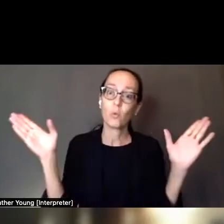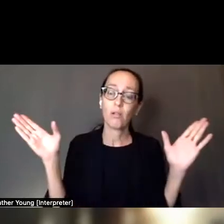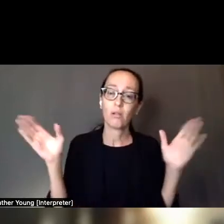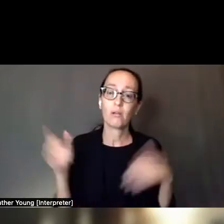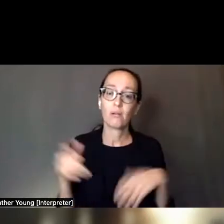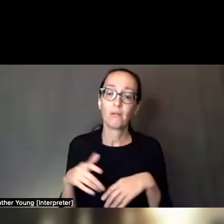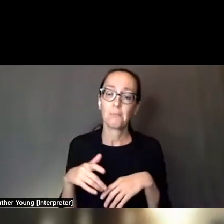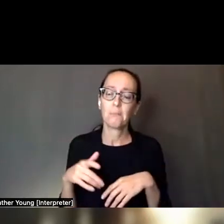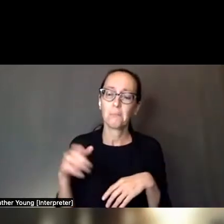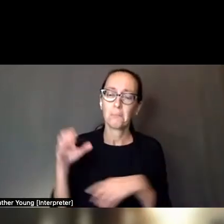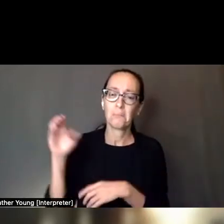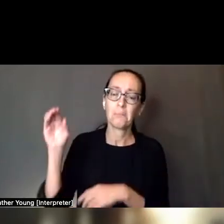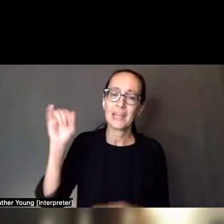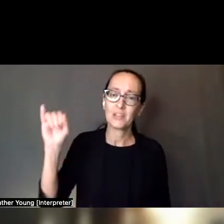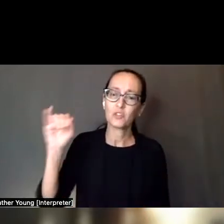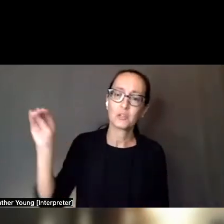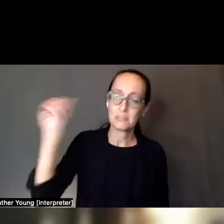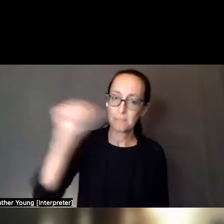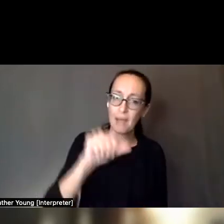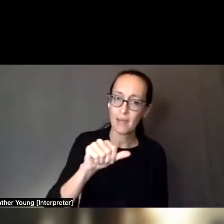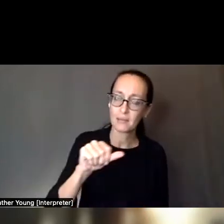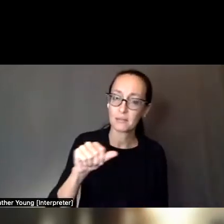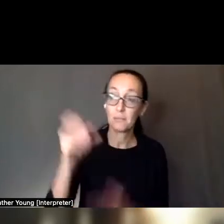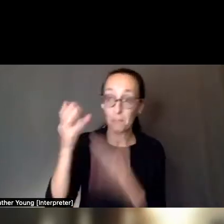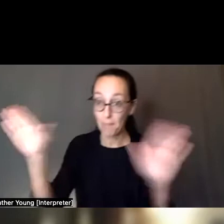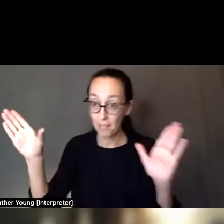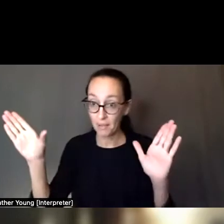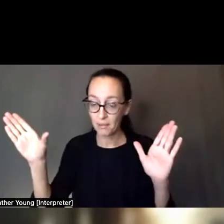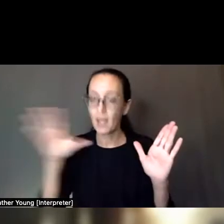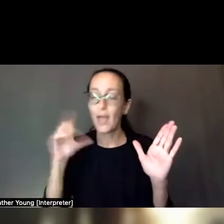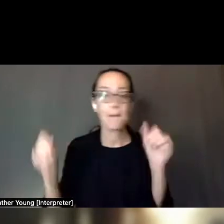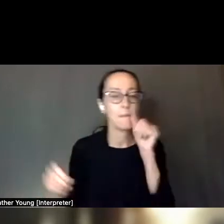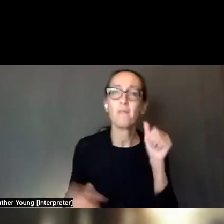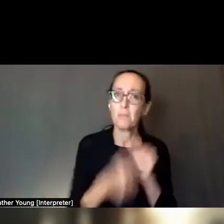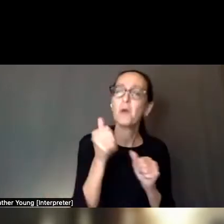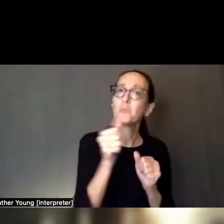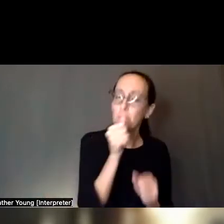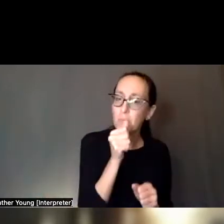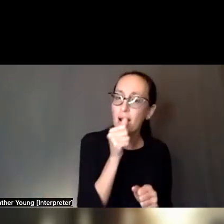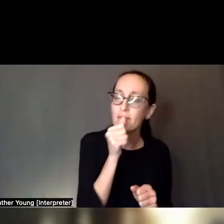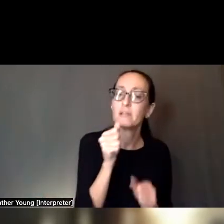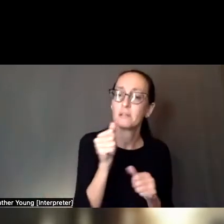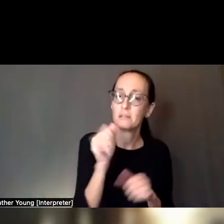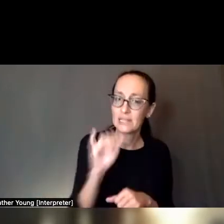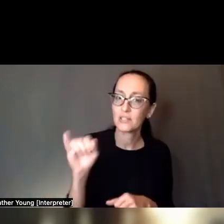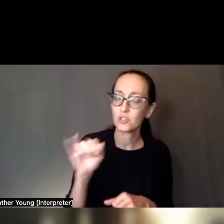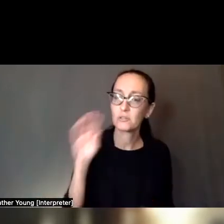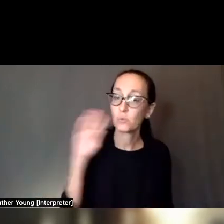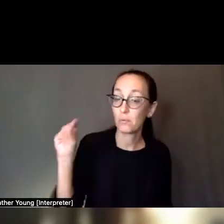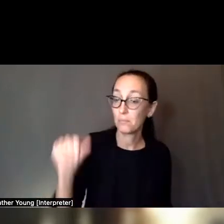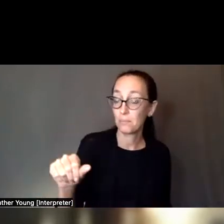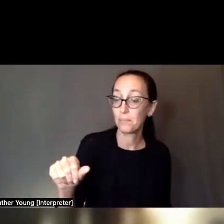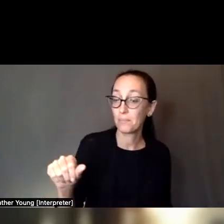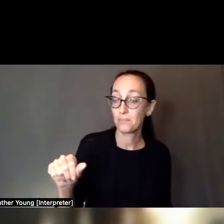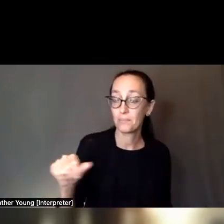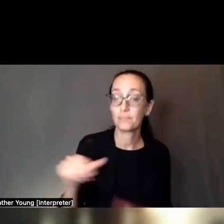covered by public and private insurance. Most private insurers cover, and the full continuum